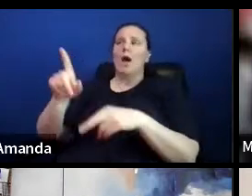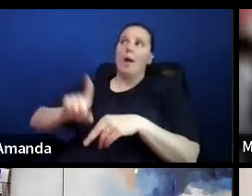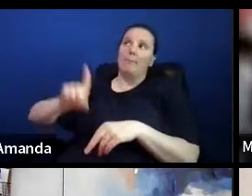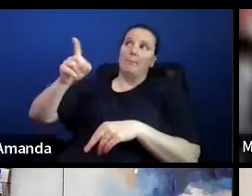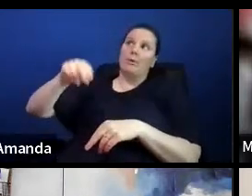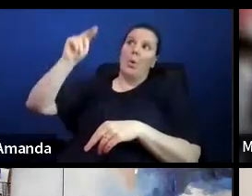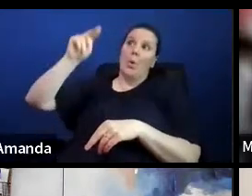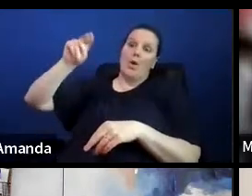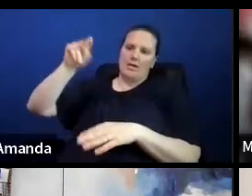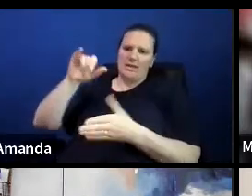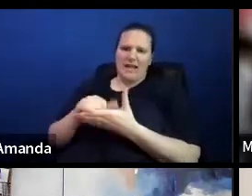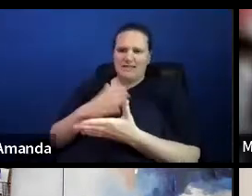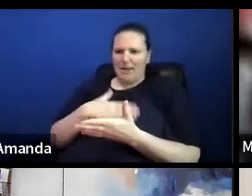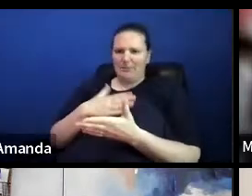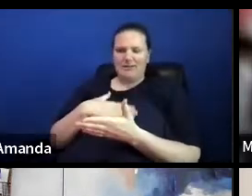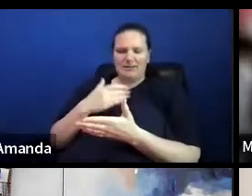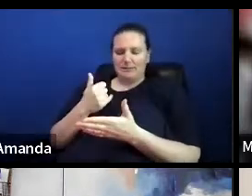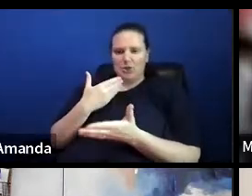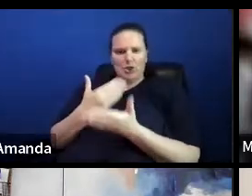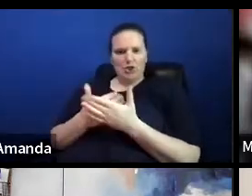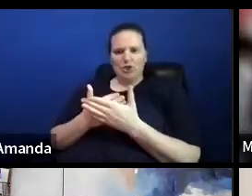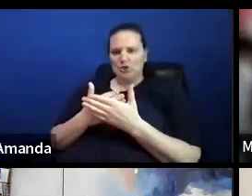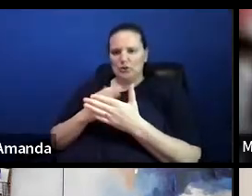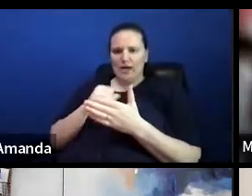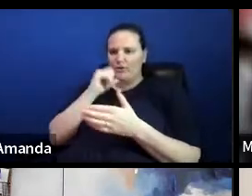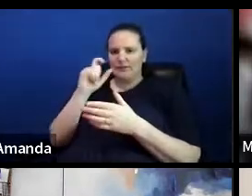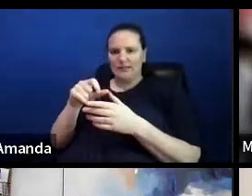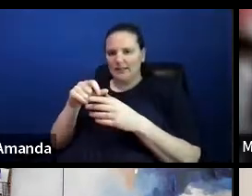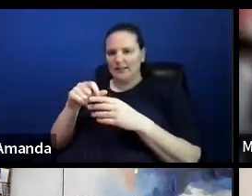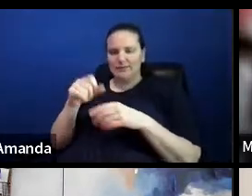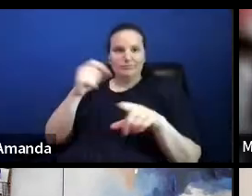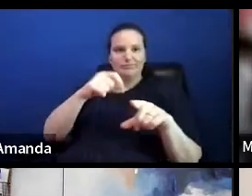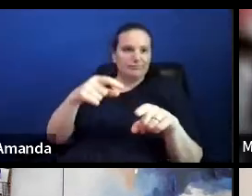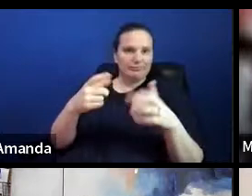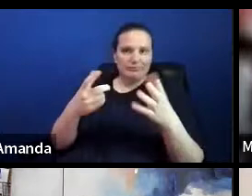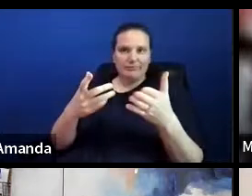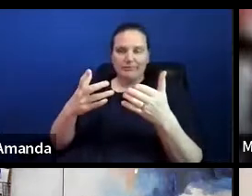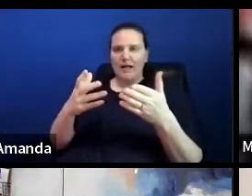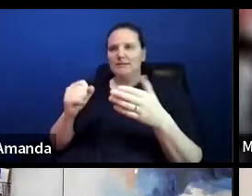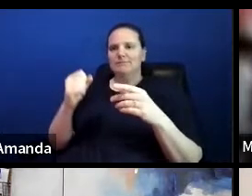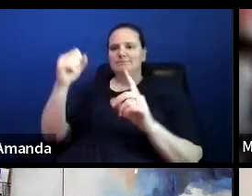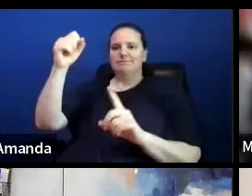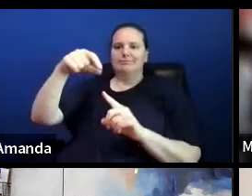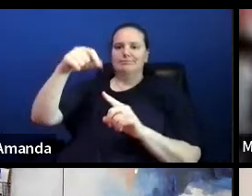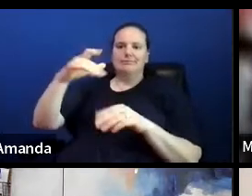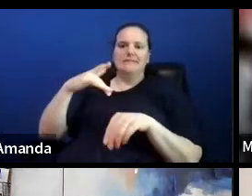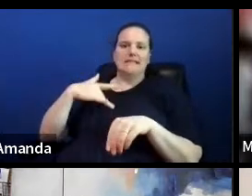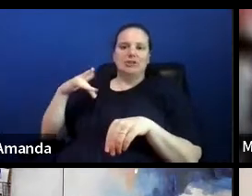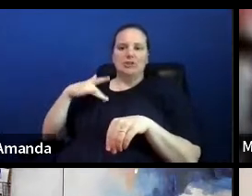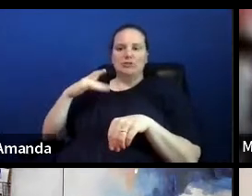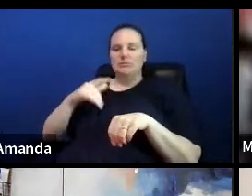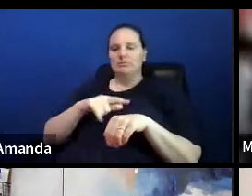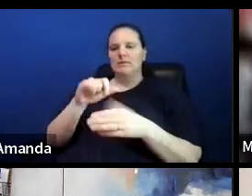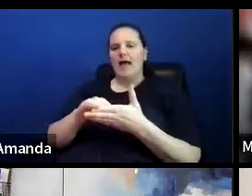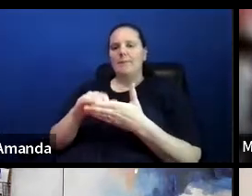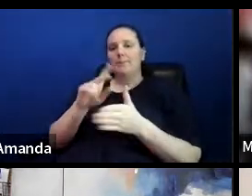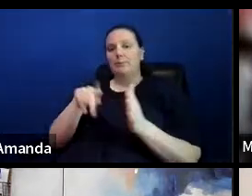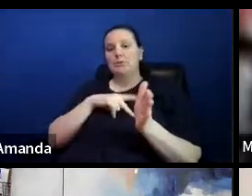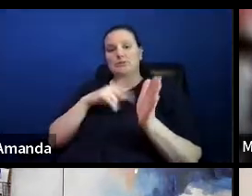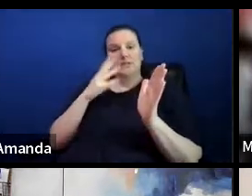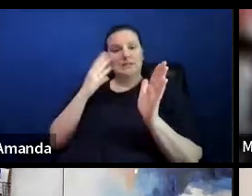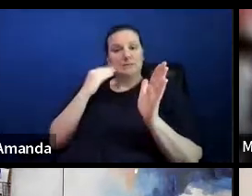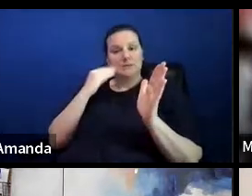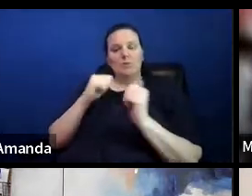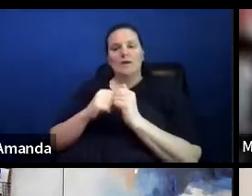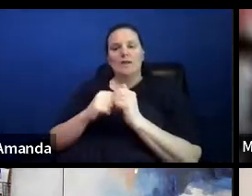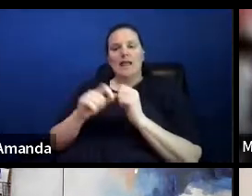Glad to know that it's going to be good to go, so I don't need another transponder, number one. Number two, from my personal experience, the license reader, oh